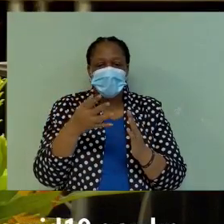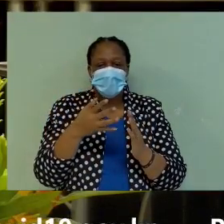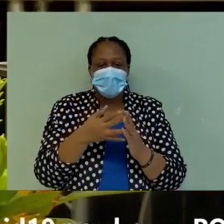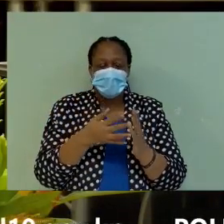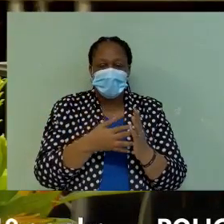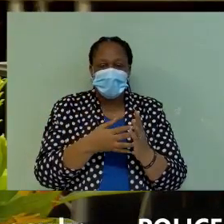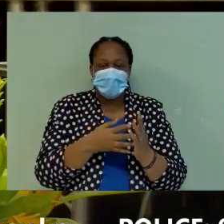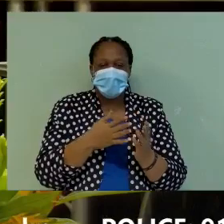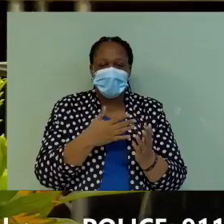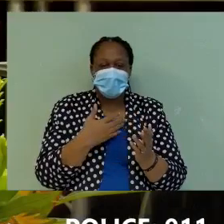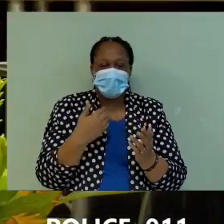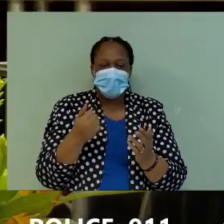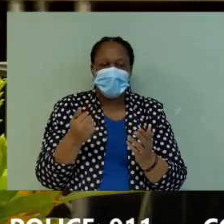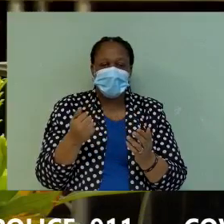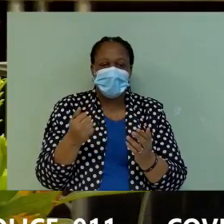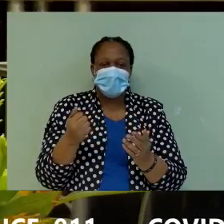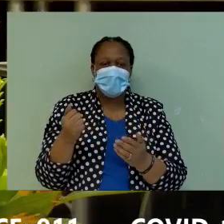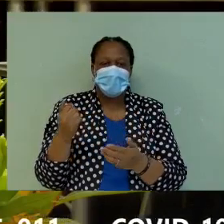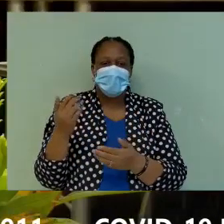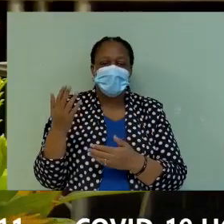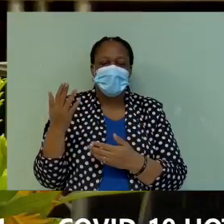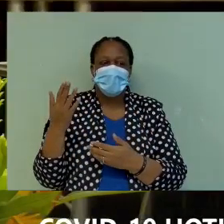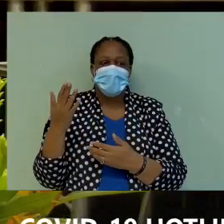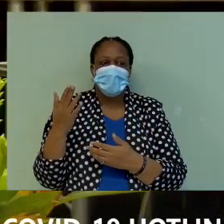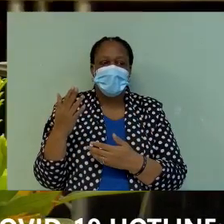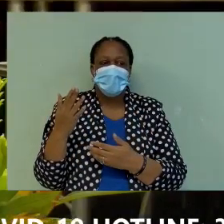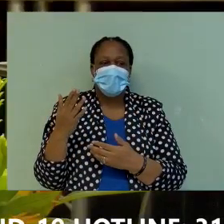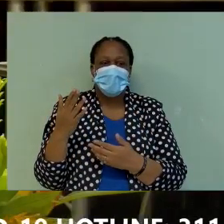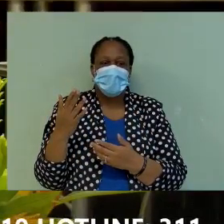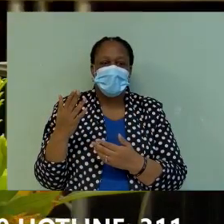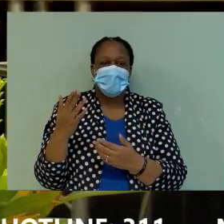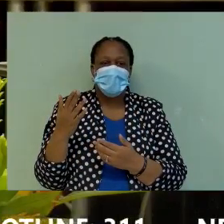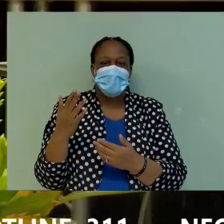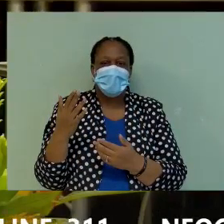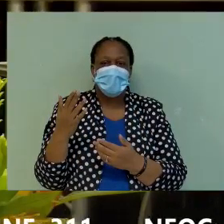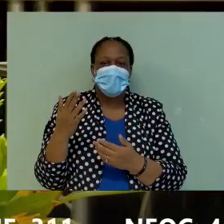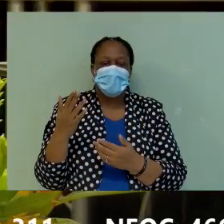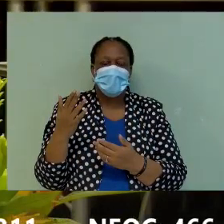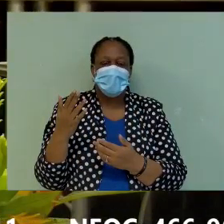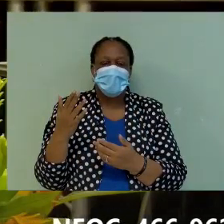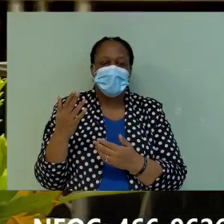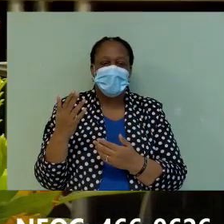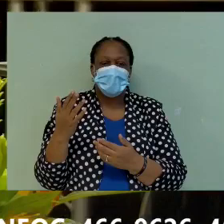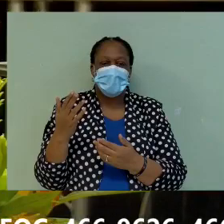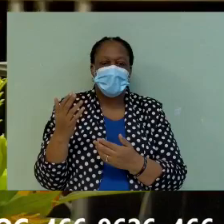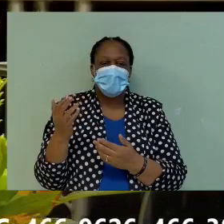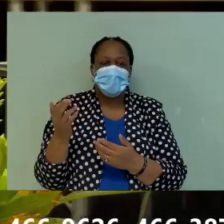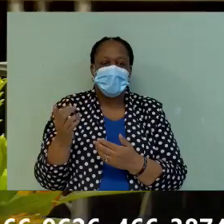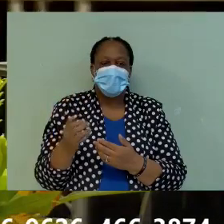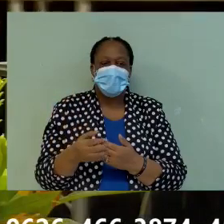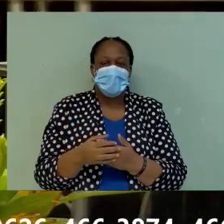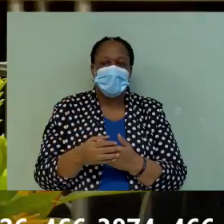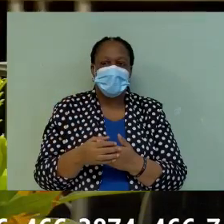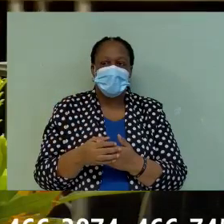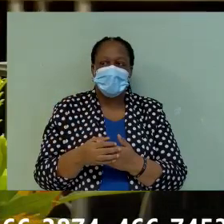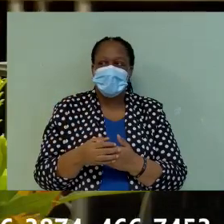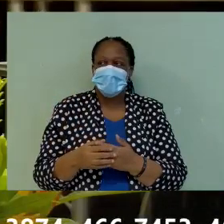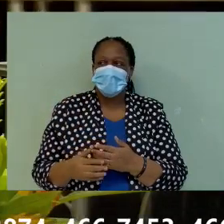contacts were tested, and if so, the number of pending results should be close to the